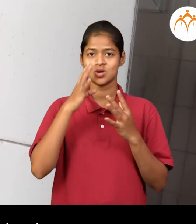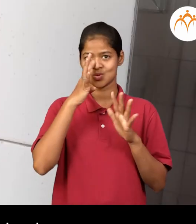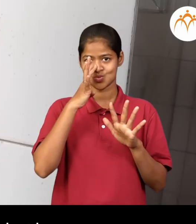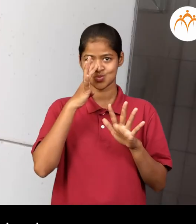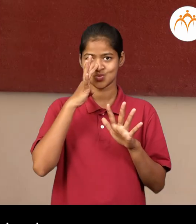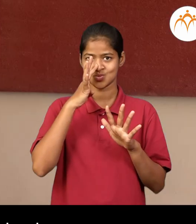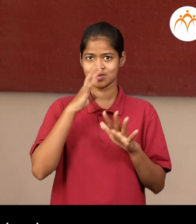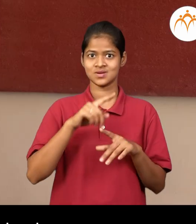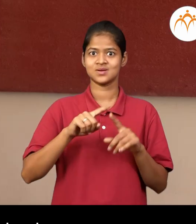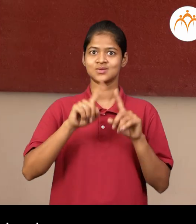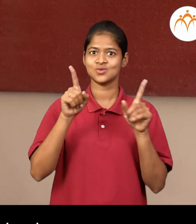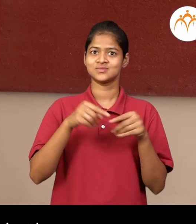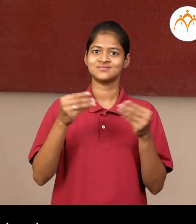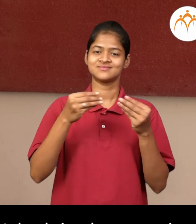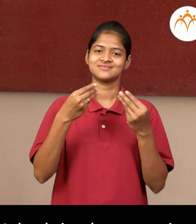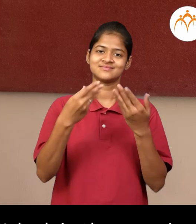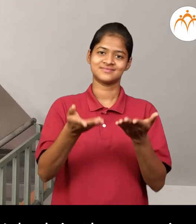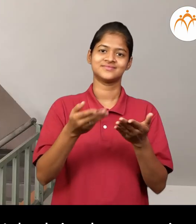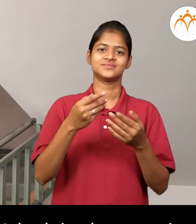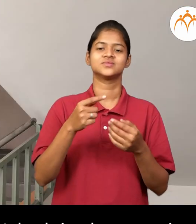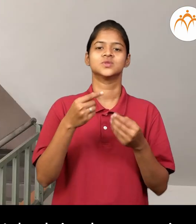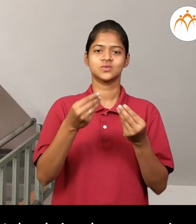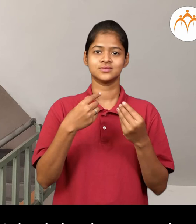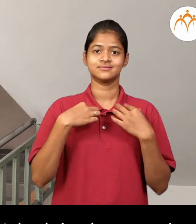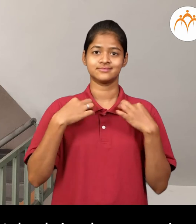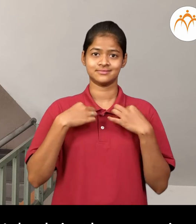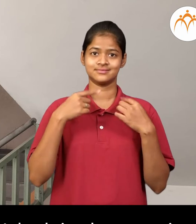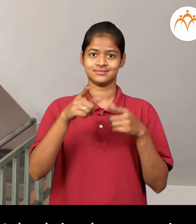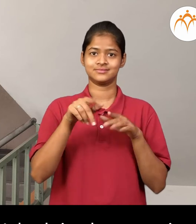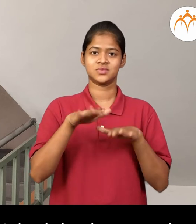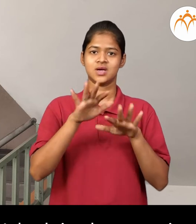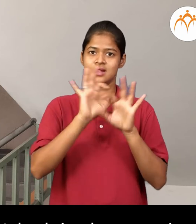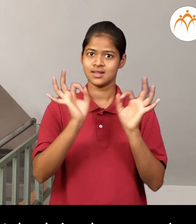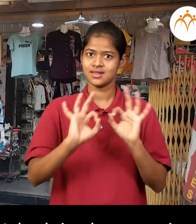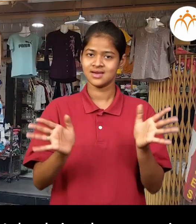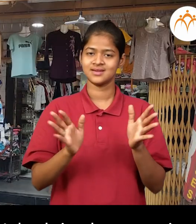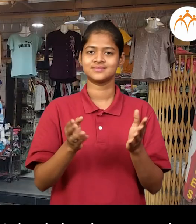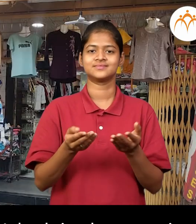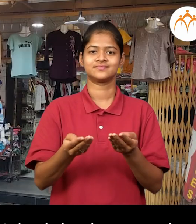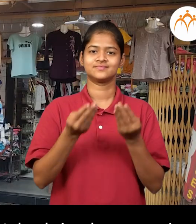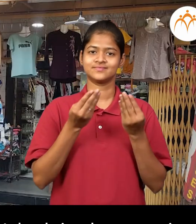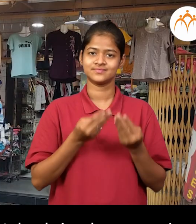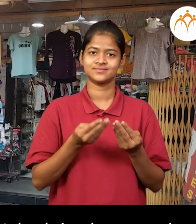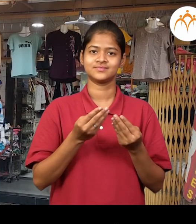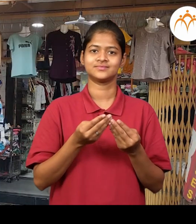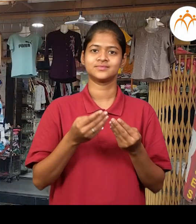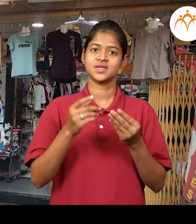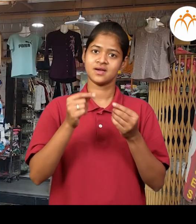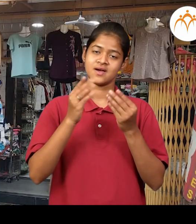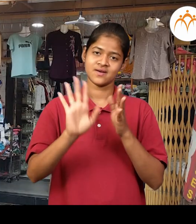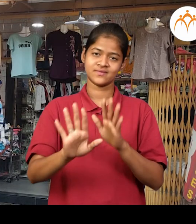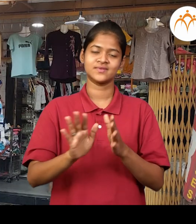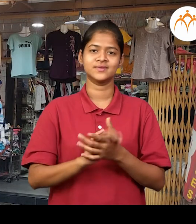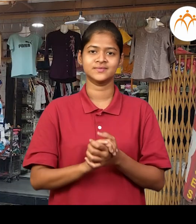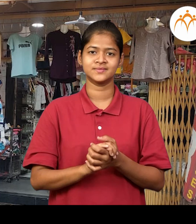takes a bath. He goes to the shop at 9 o'clock in the morning. He owns